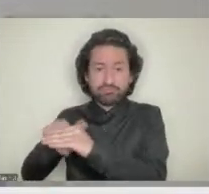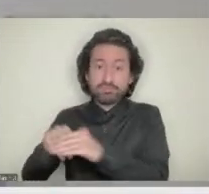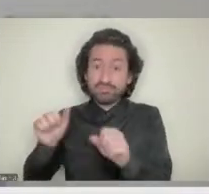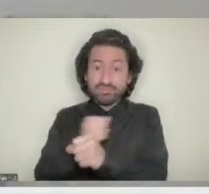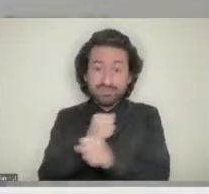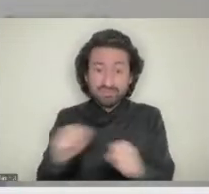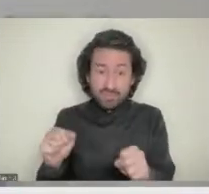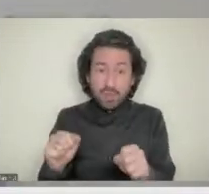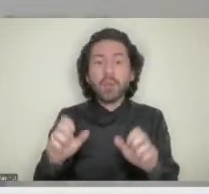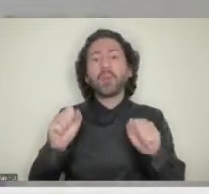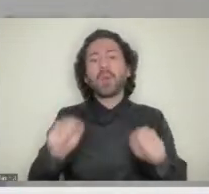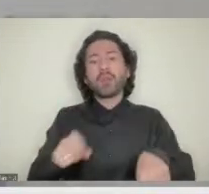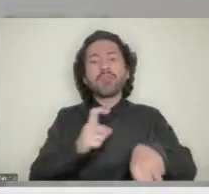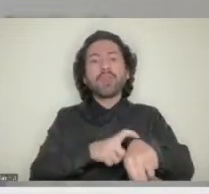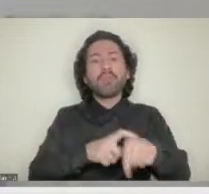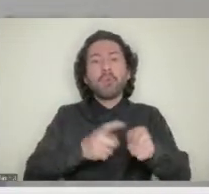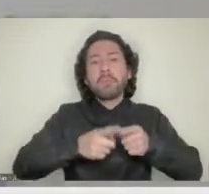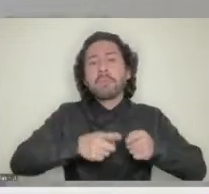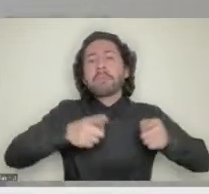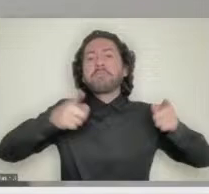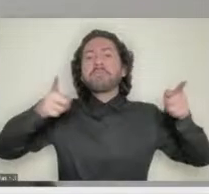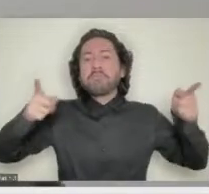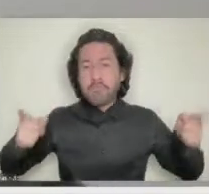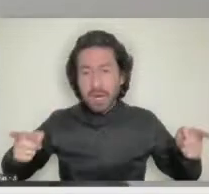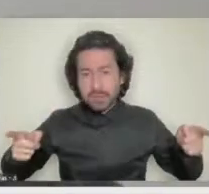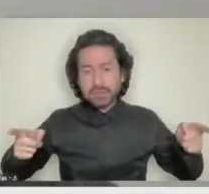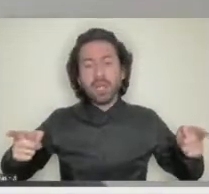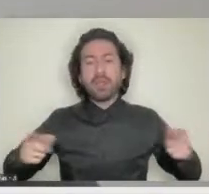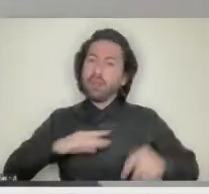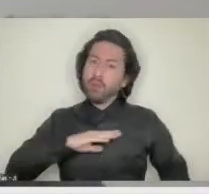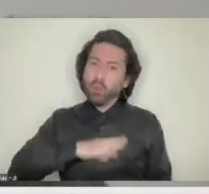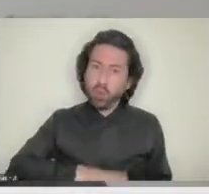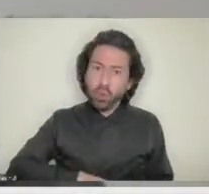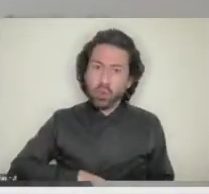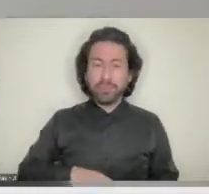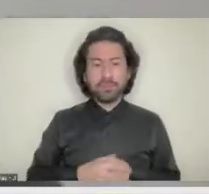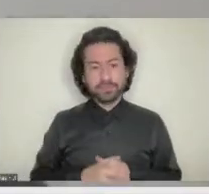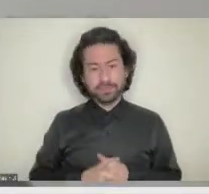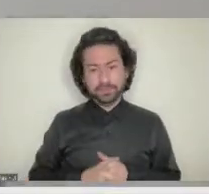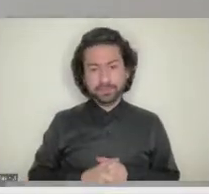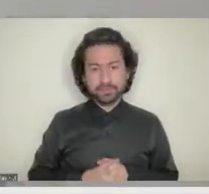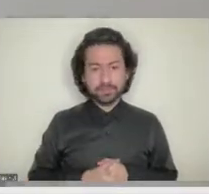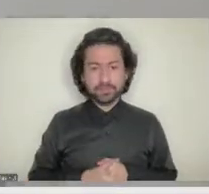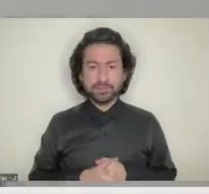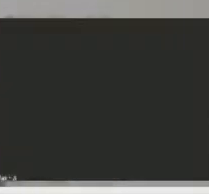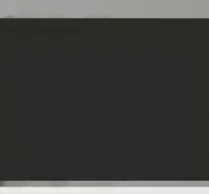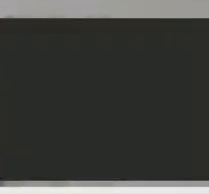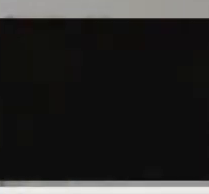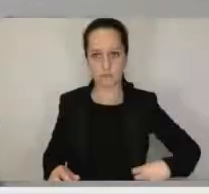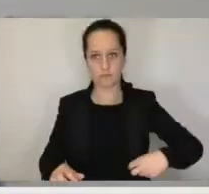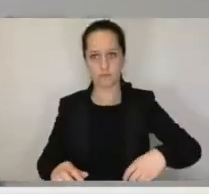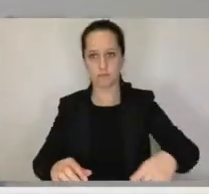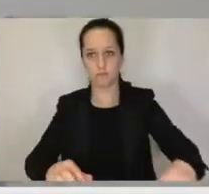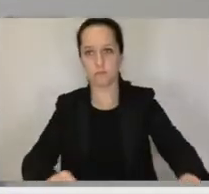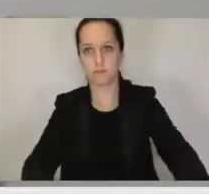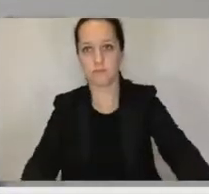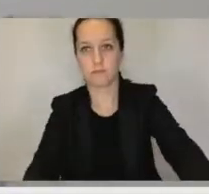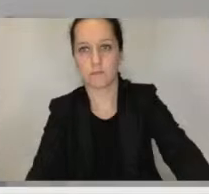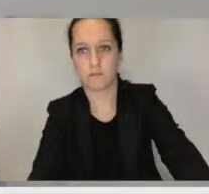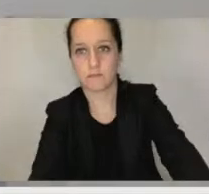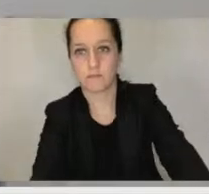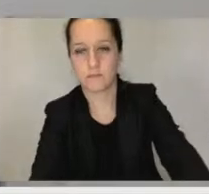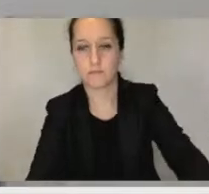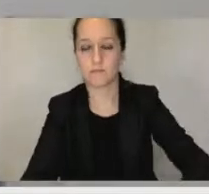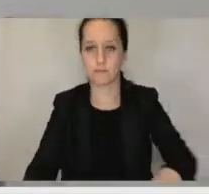skills to do it in a longer period of time, facilitating that contribution. Thank you very much.